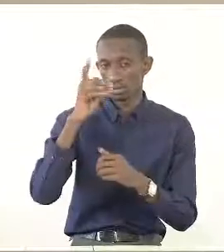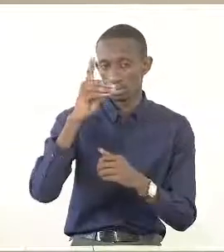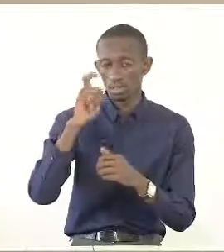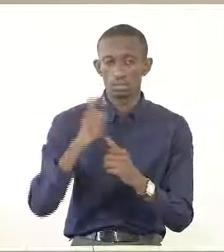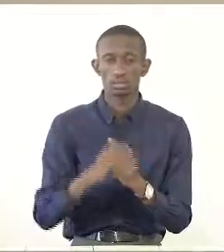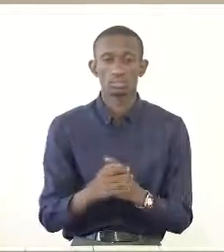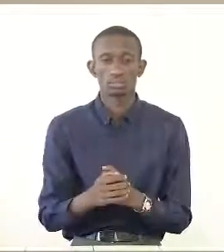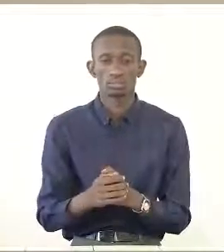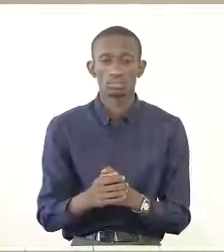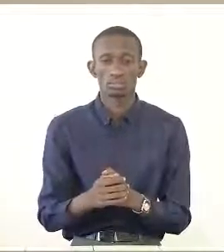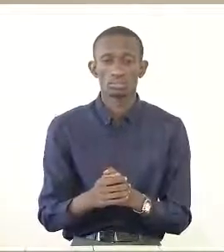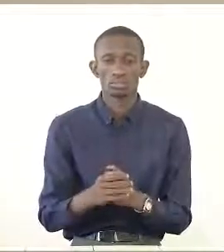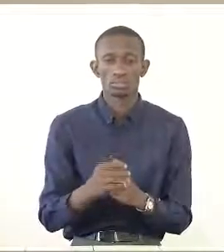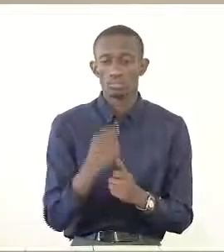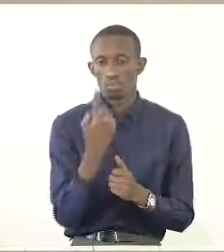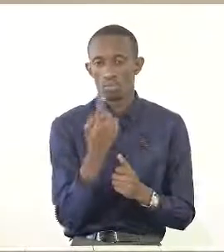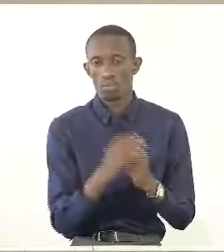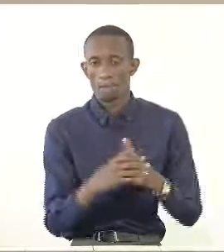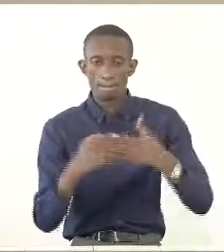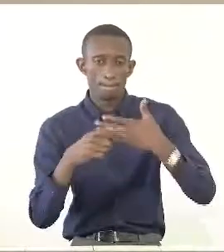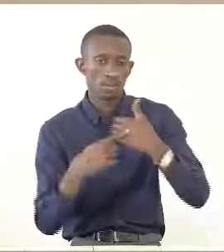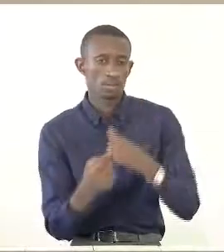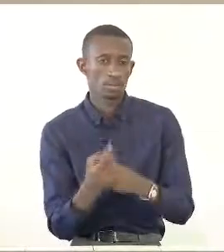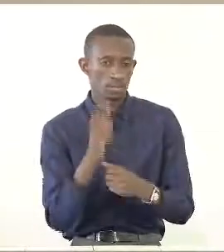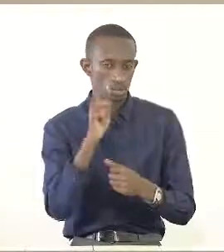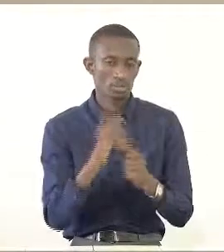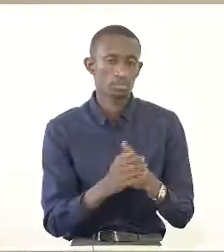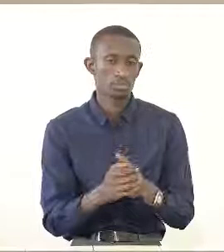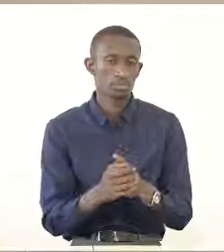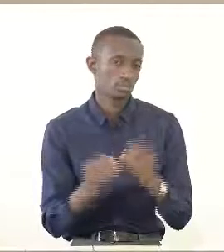of 1 minus x power 2